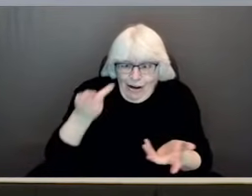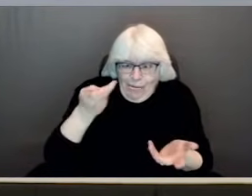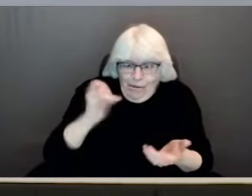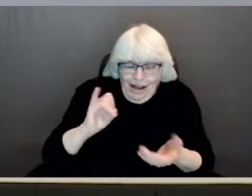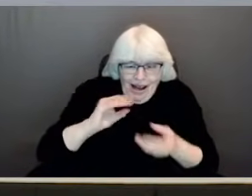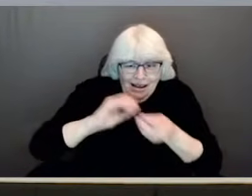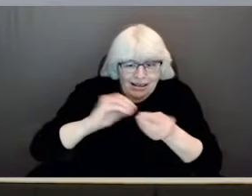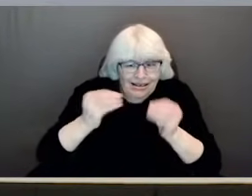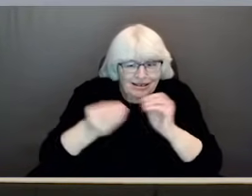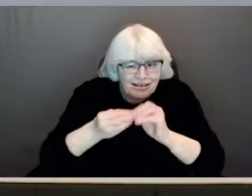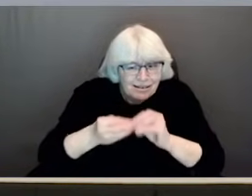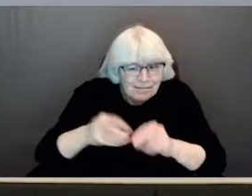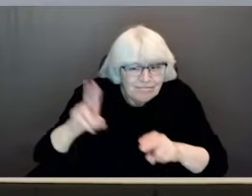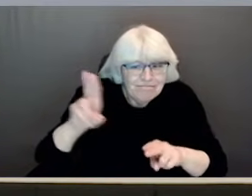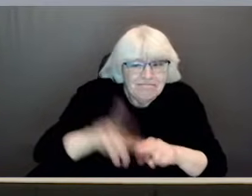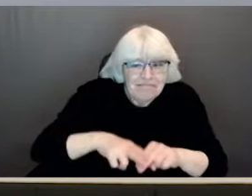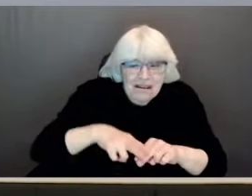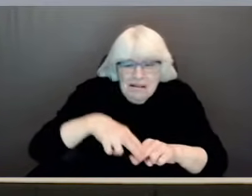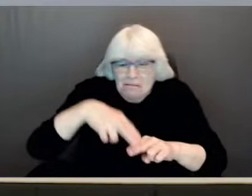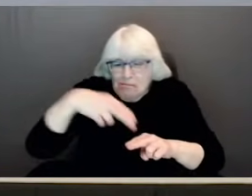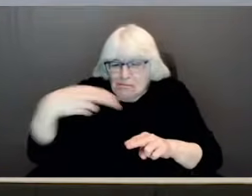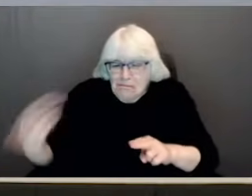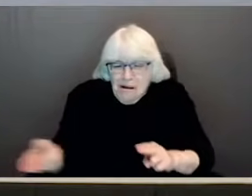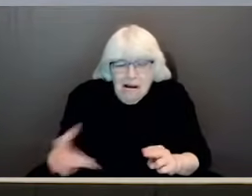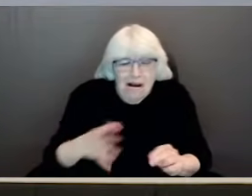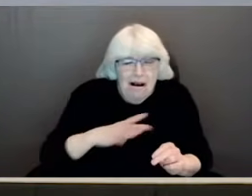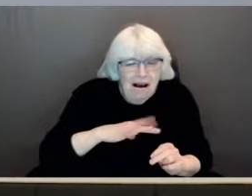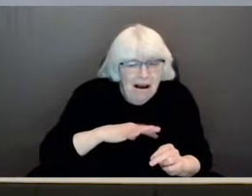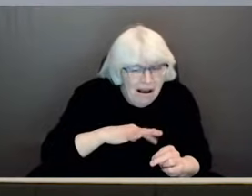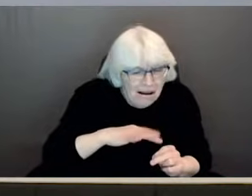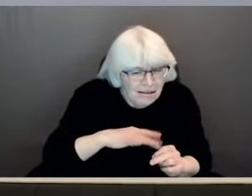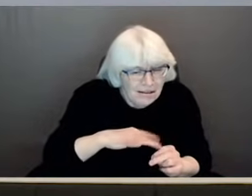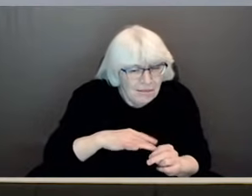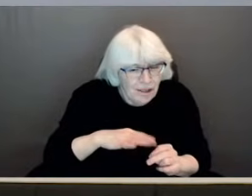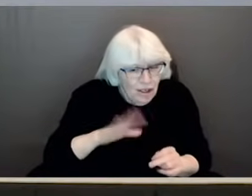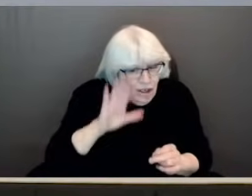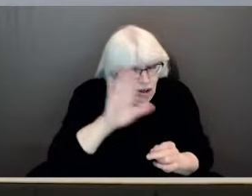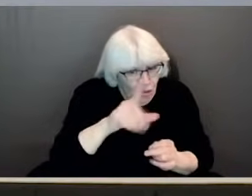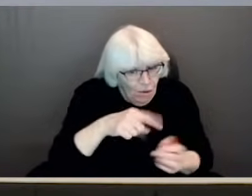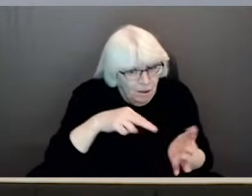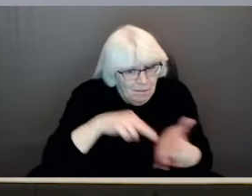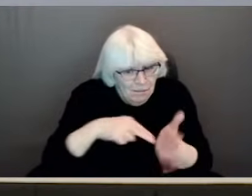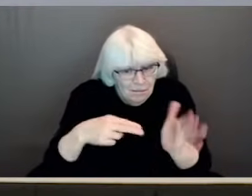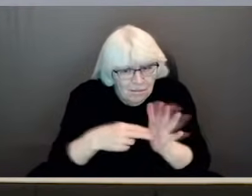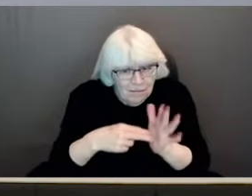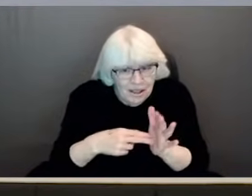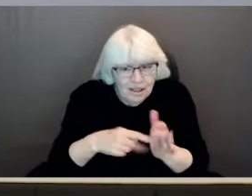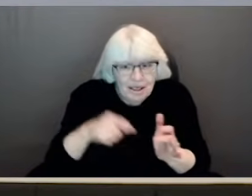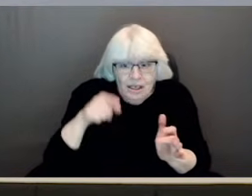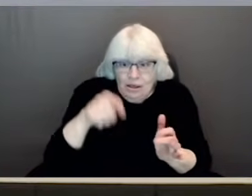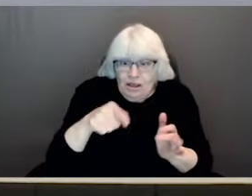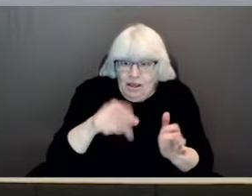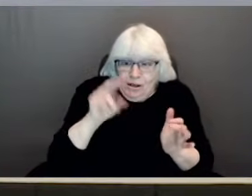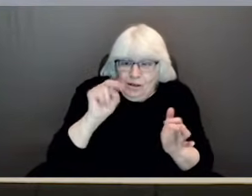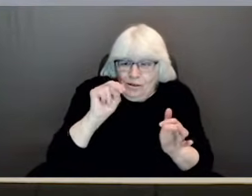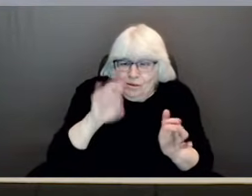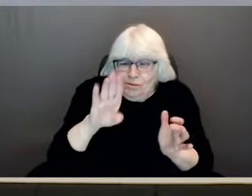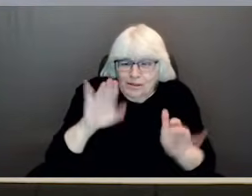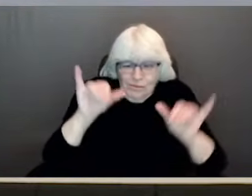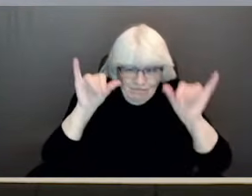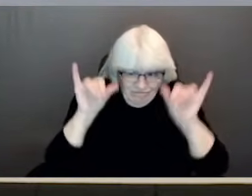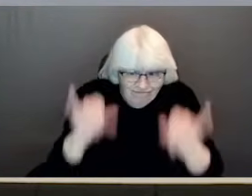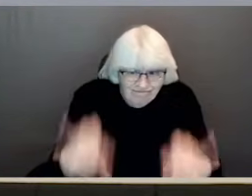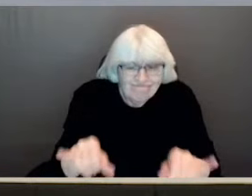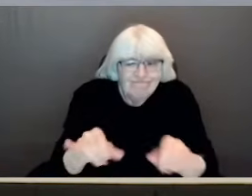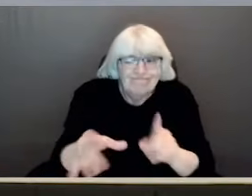driven this, a delay perhaps in lifting, easing the restrictions? Where are we going?